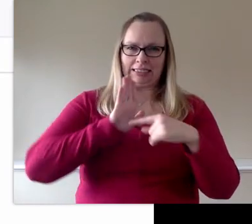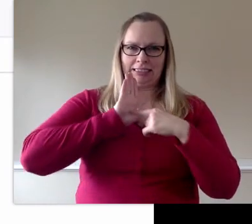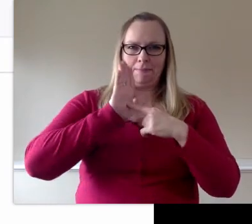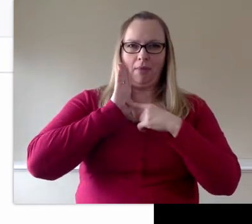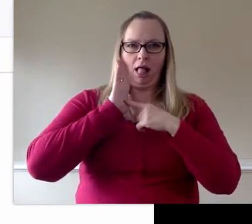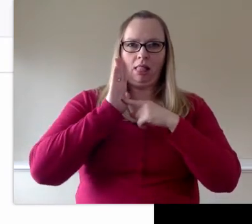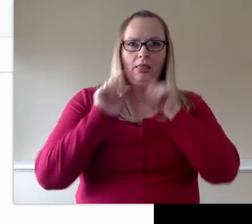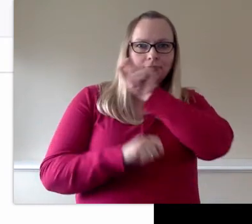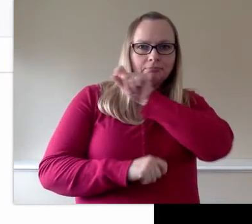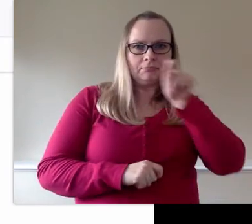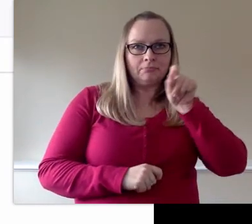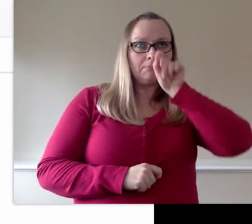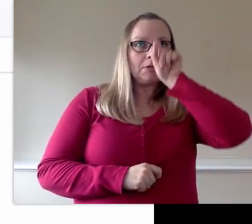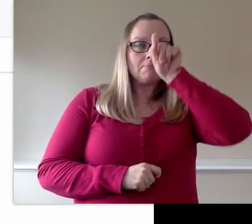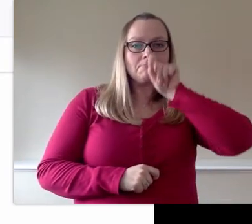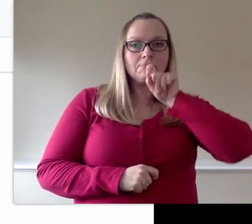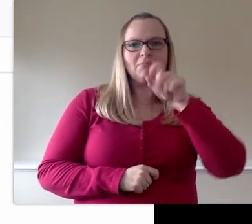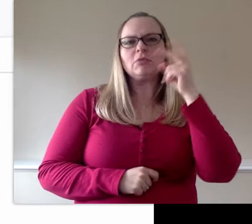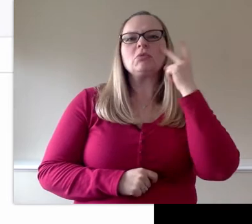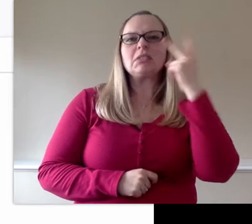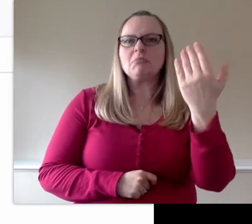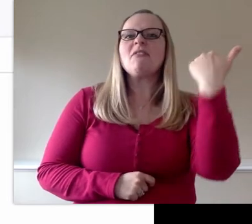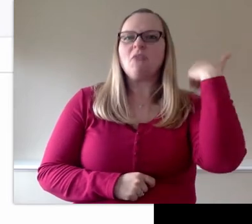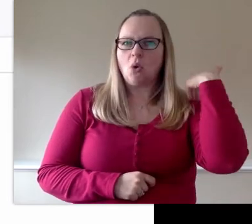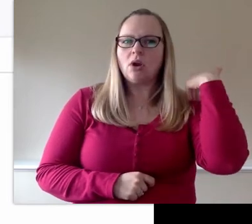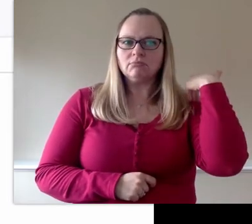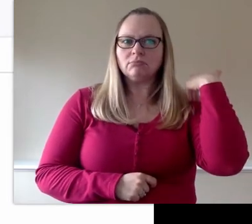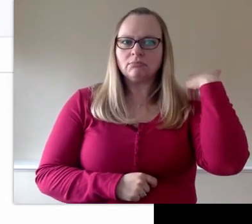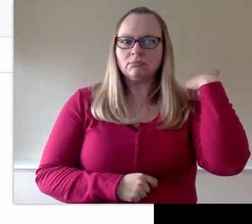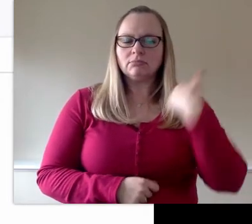right here. And I'm sure you've all seen it before.